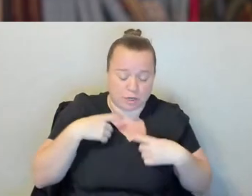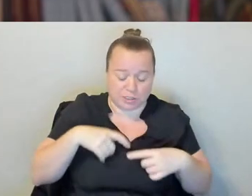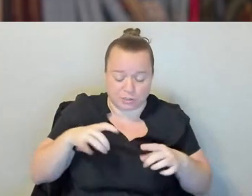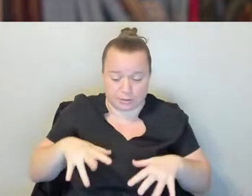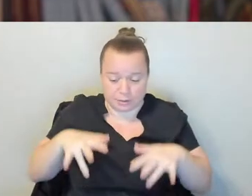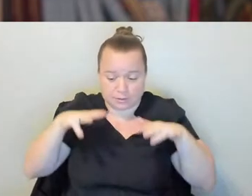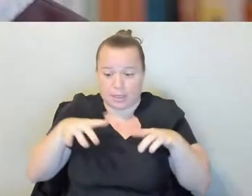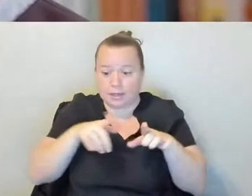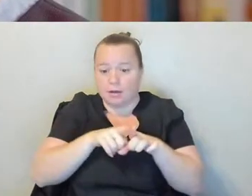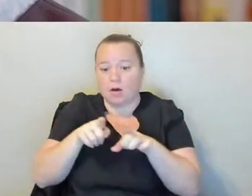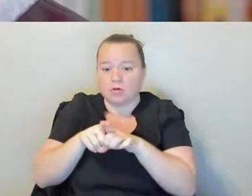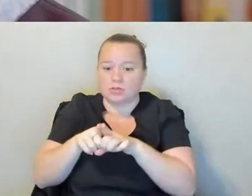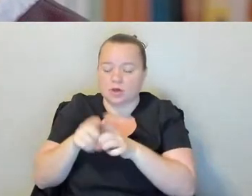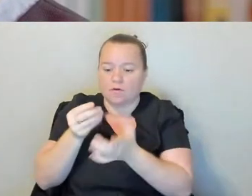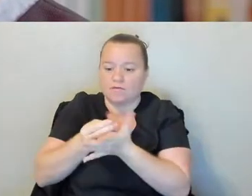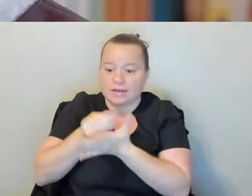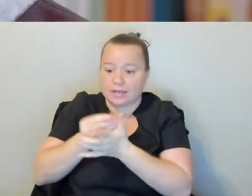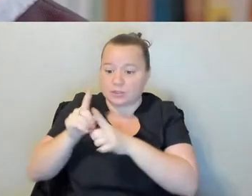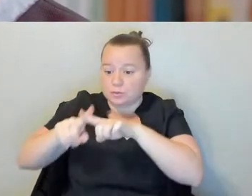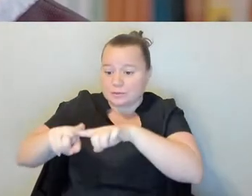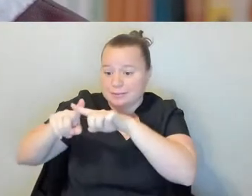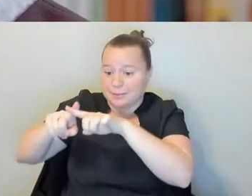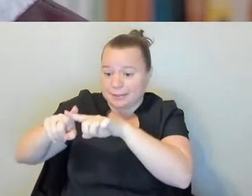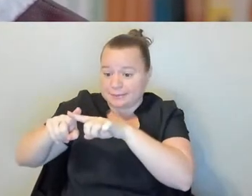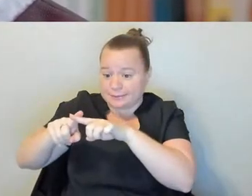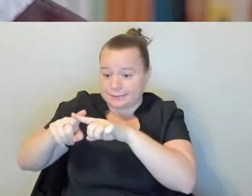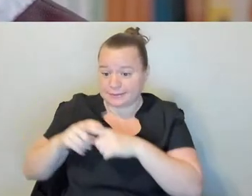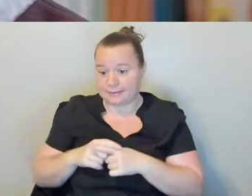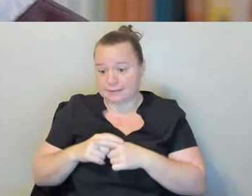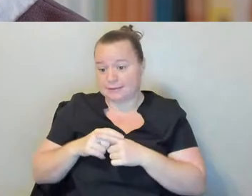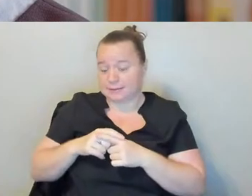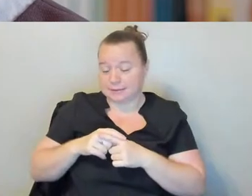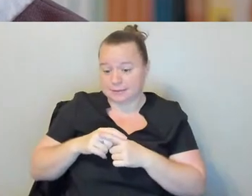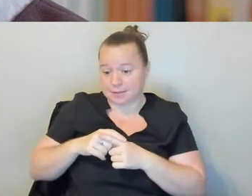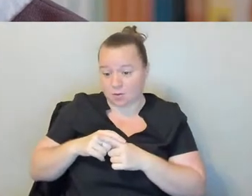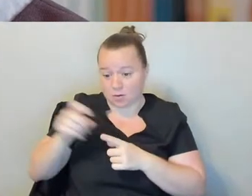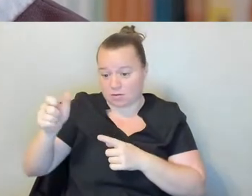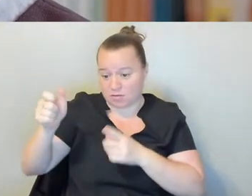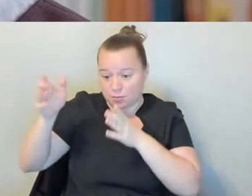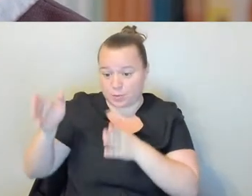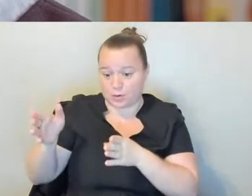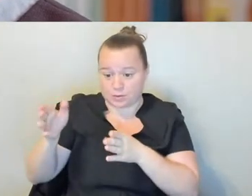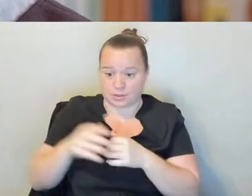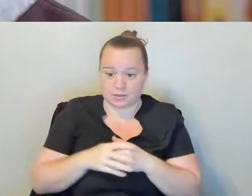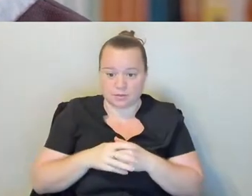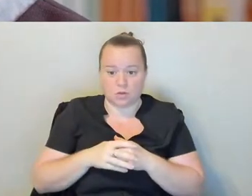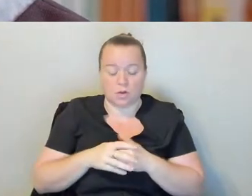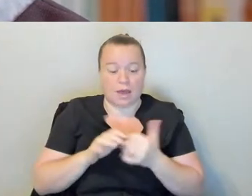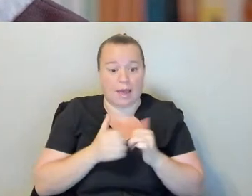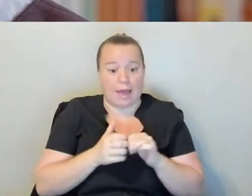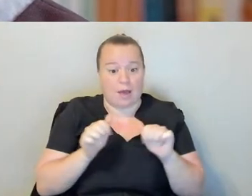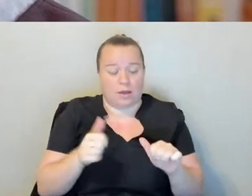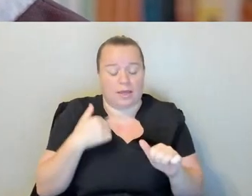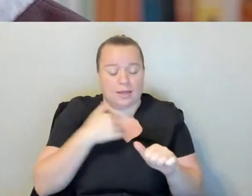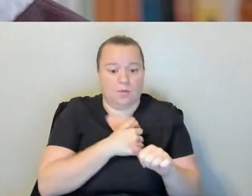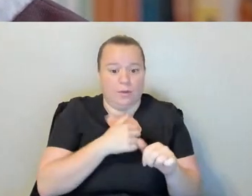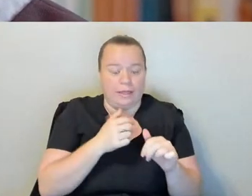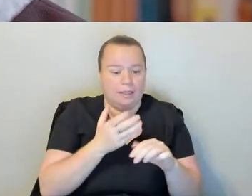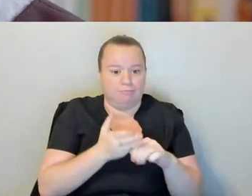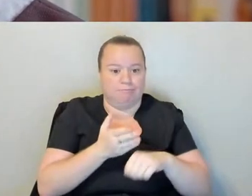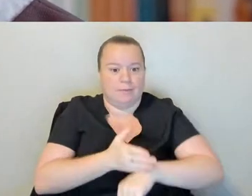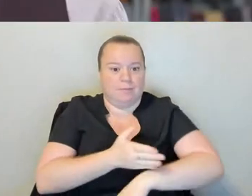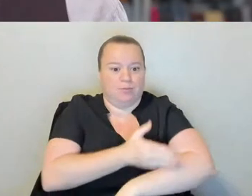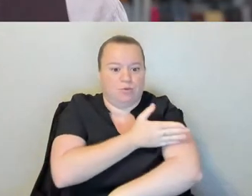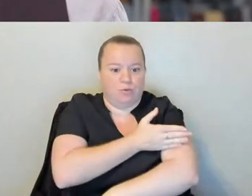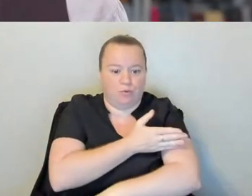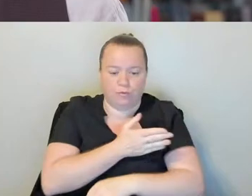financial dependency. So, what needs to be done to ensure that we build back better and keep advancing gains in gender